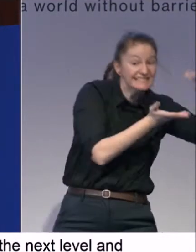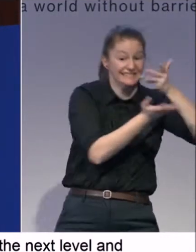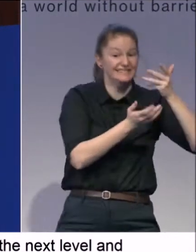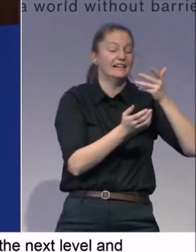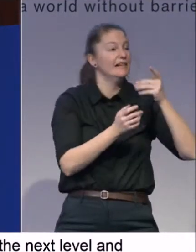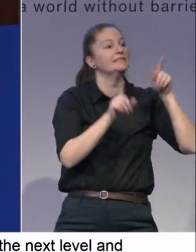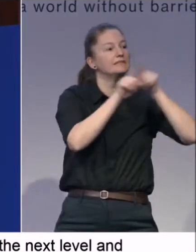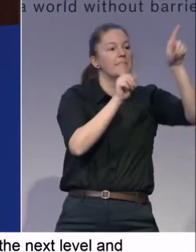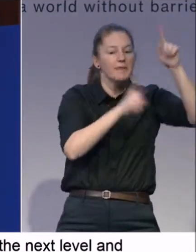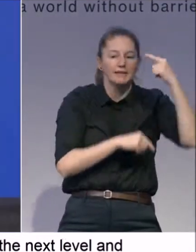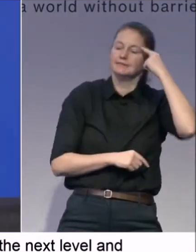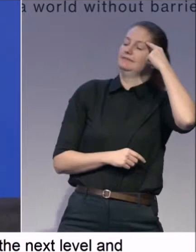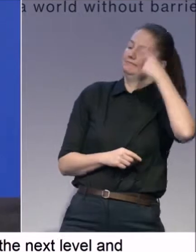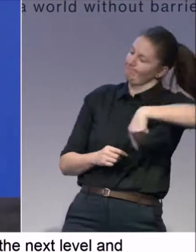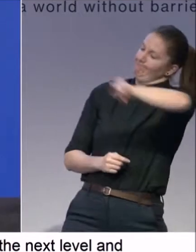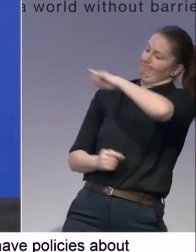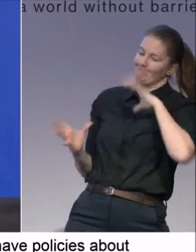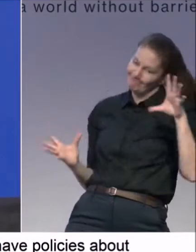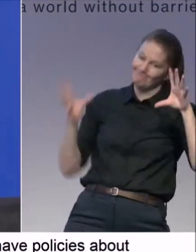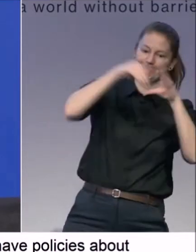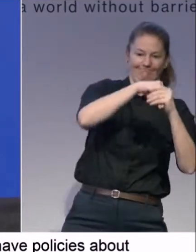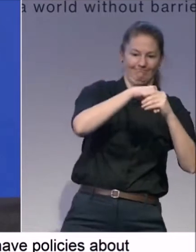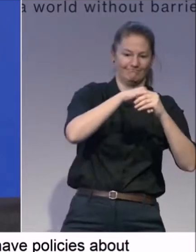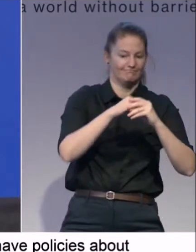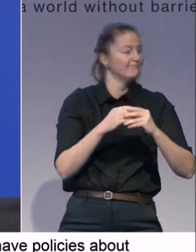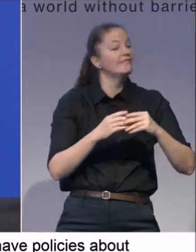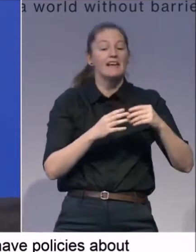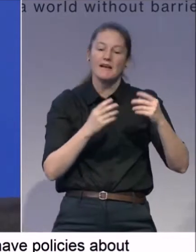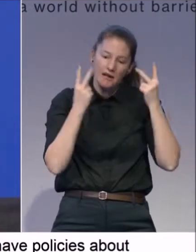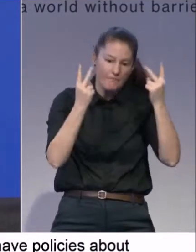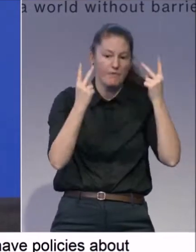making. Thank you.